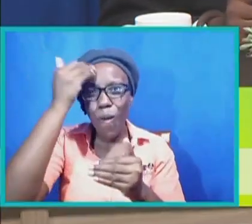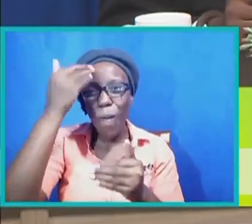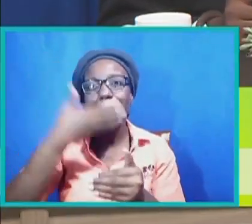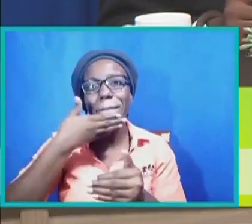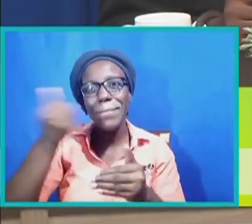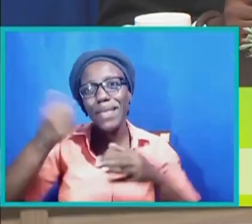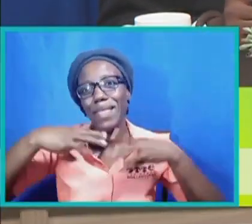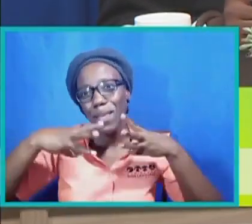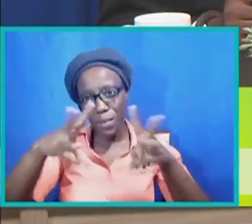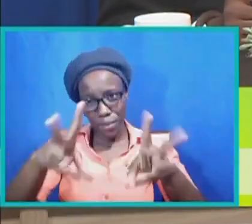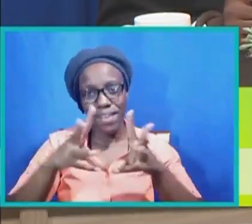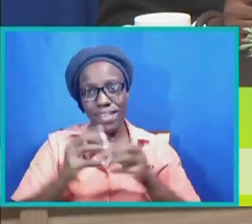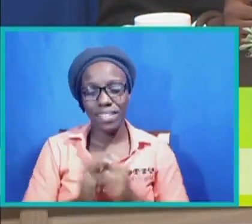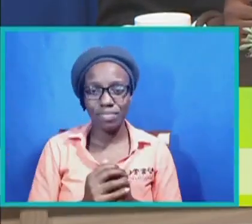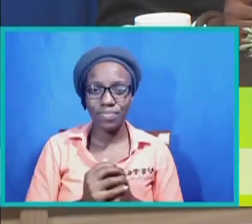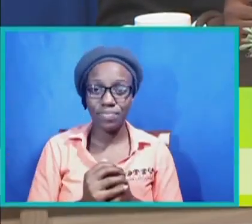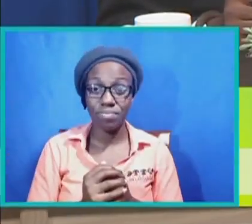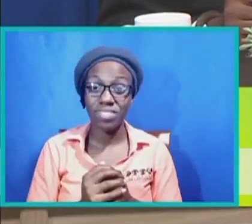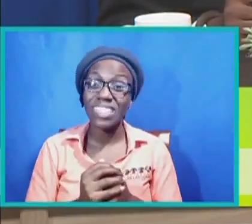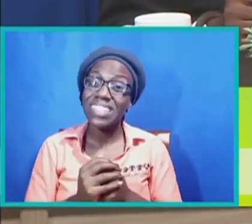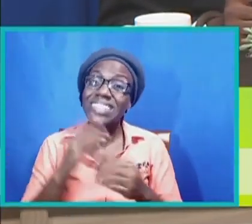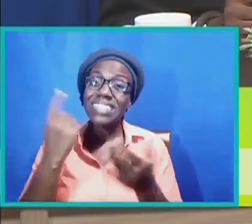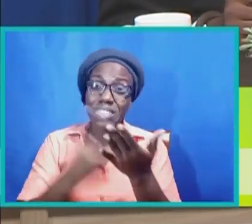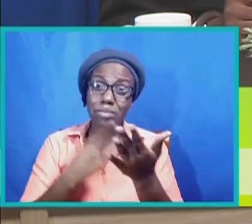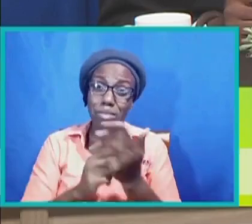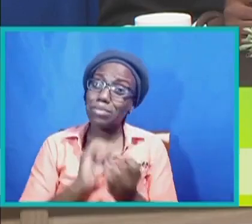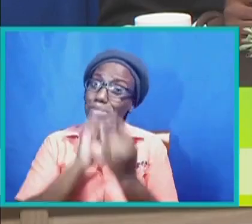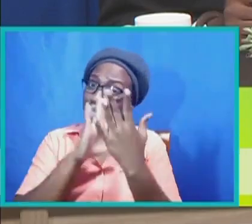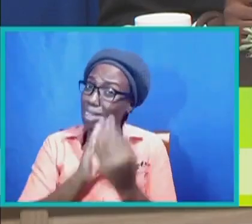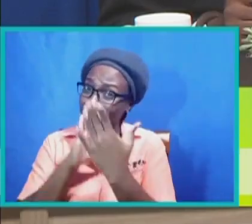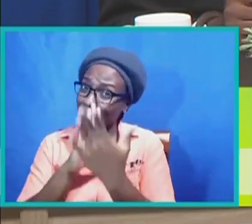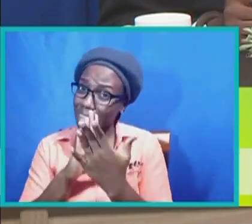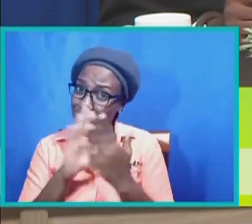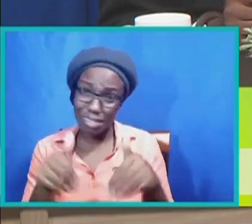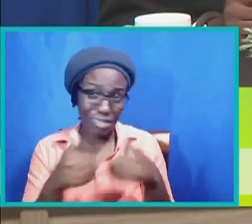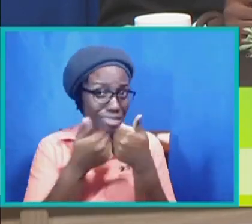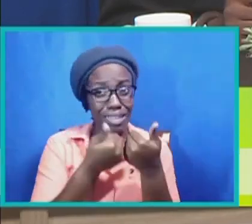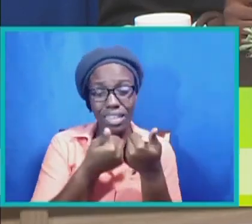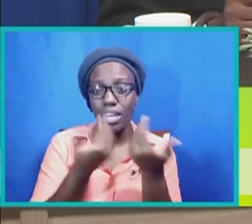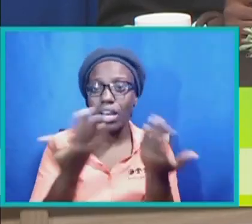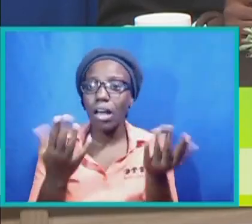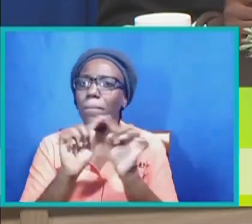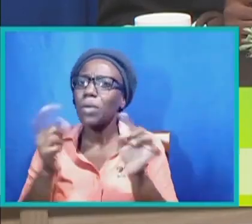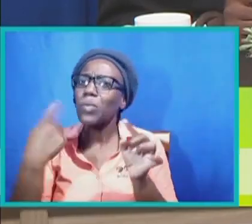That oftentimes is challenging, but we have to make that effort, and I think that is the first step.